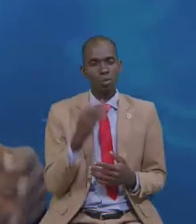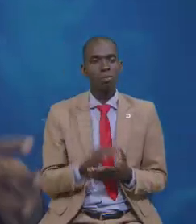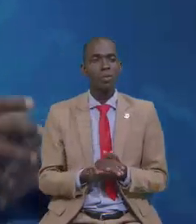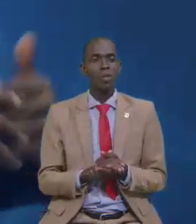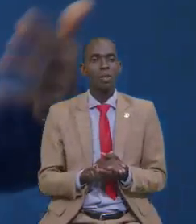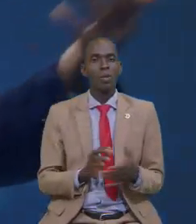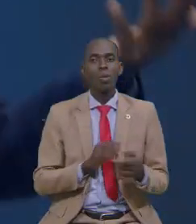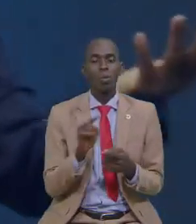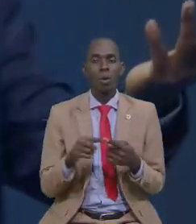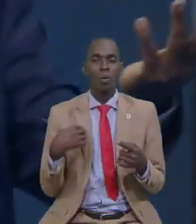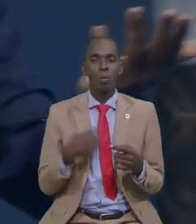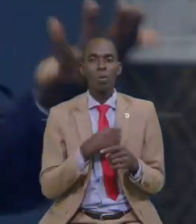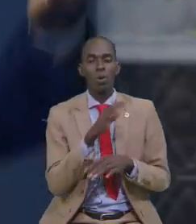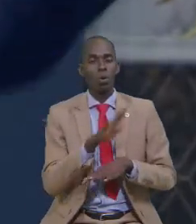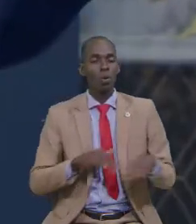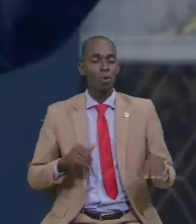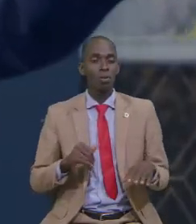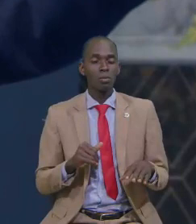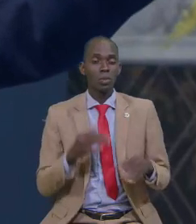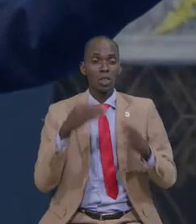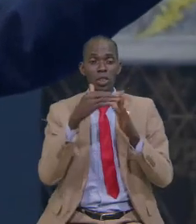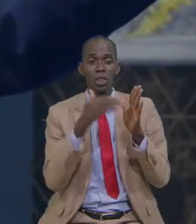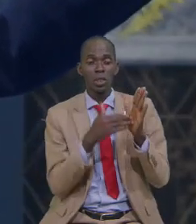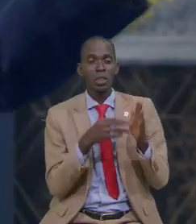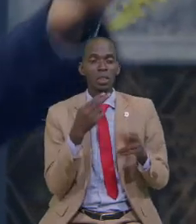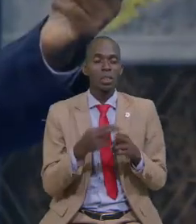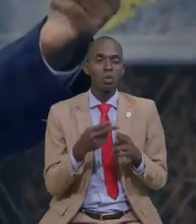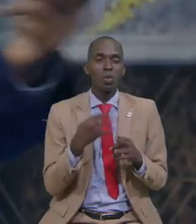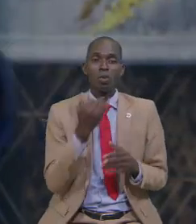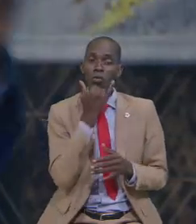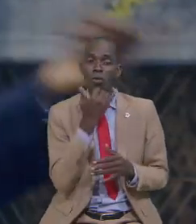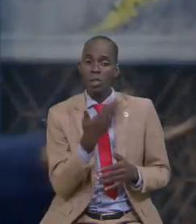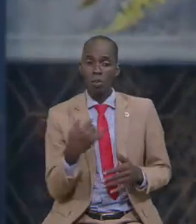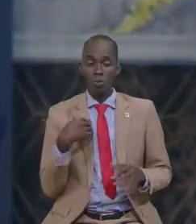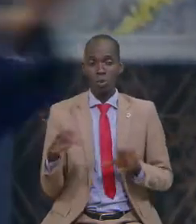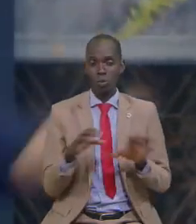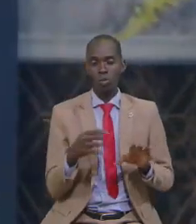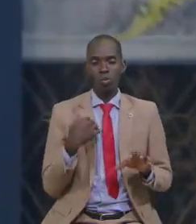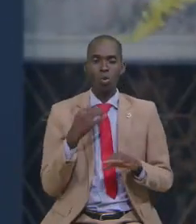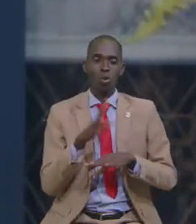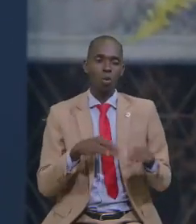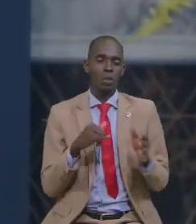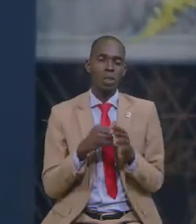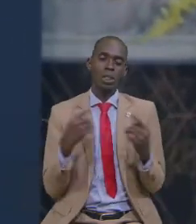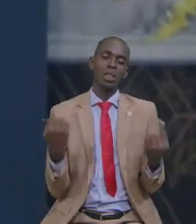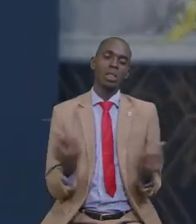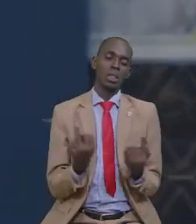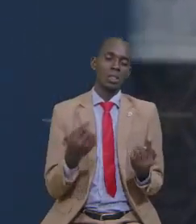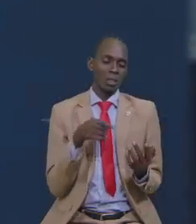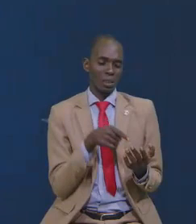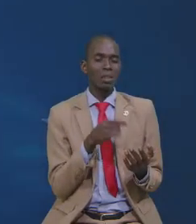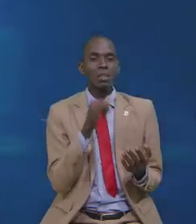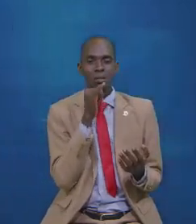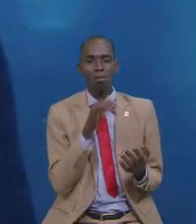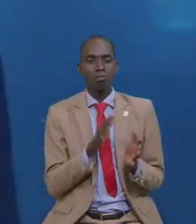you know, the wrongs we have done, we call them sin. And that's a common word. Everybody knows that. And we